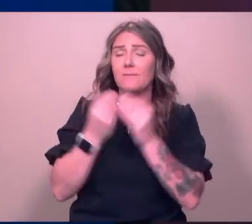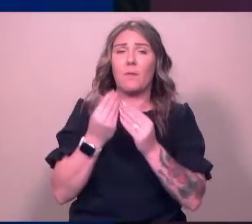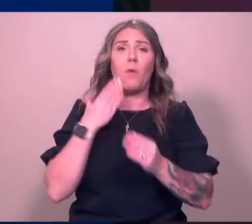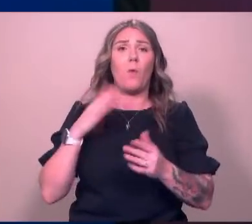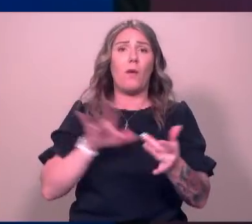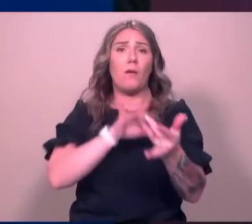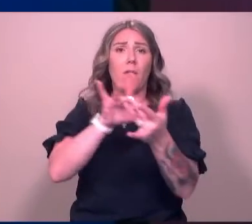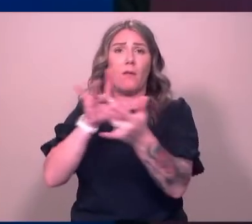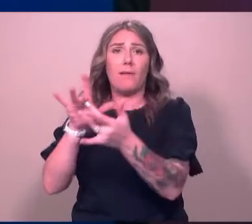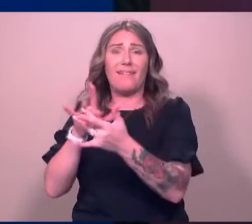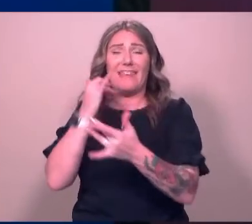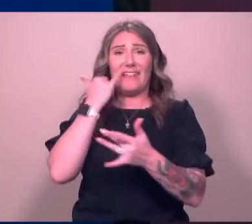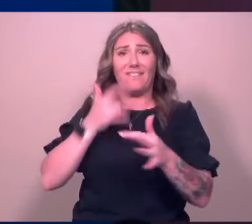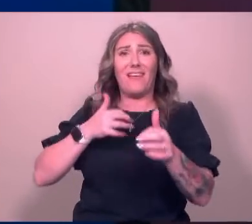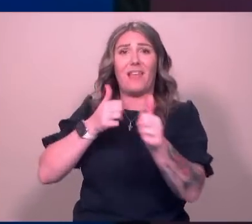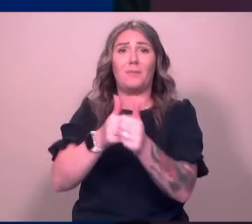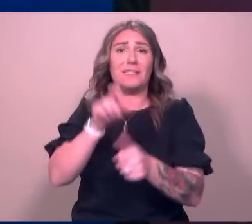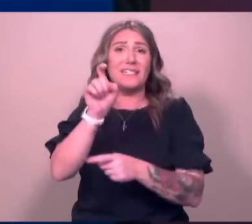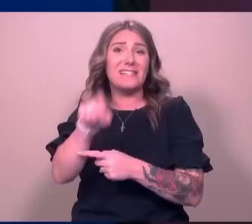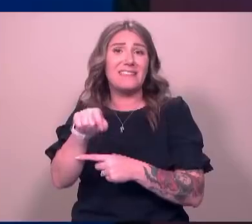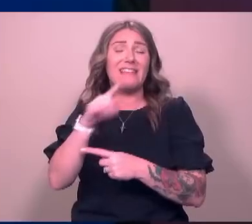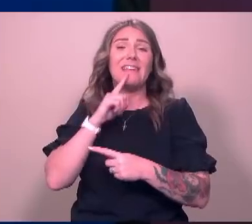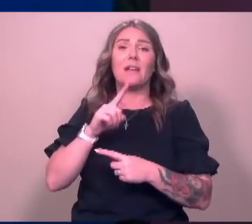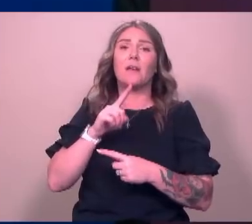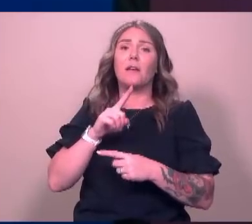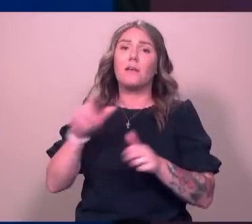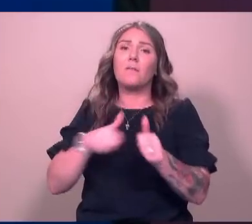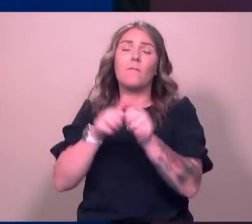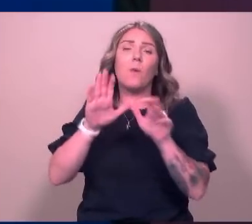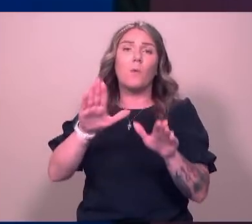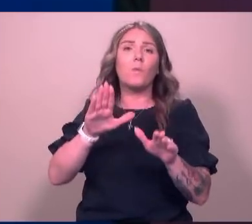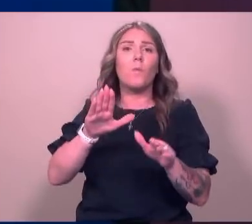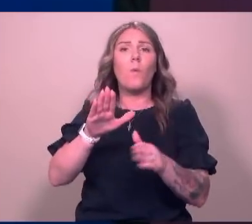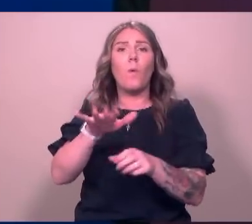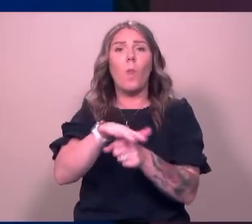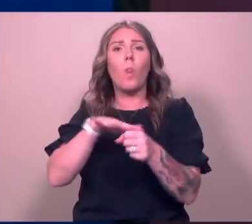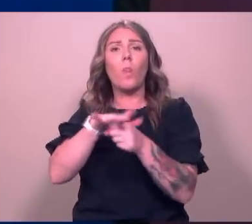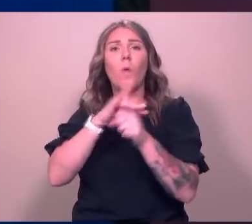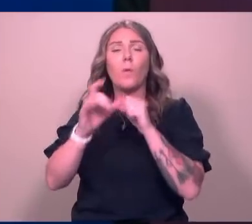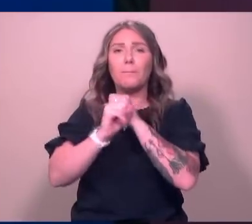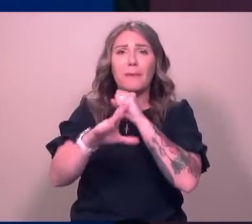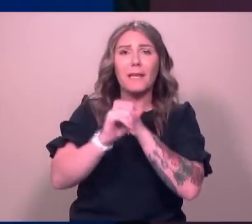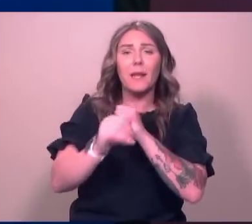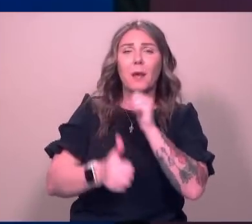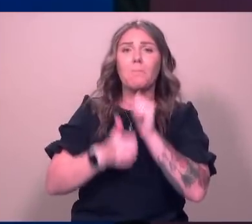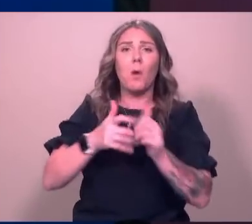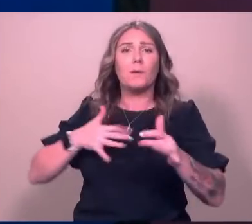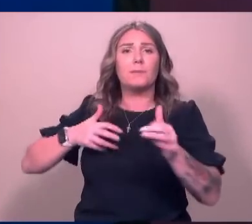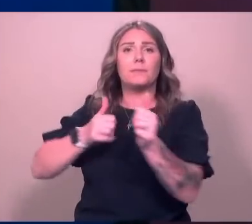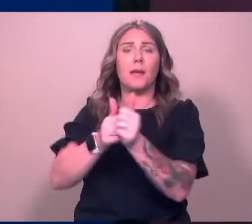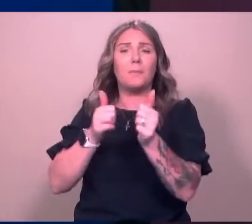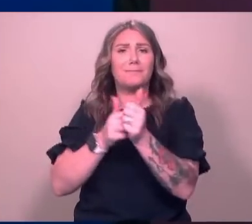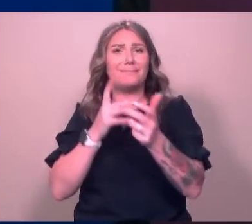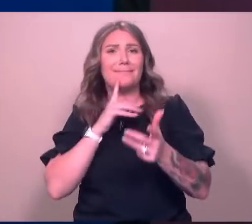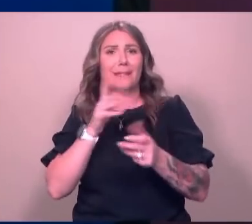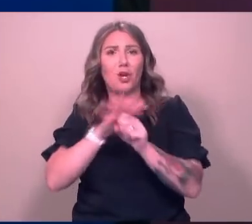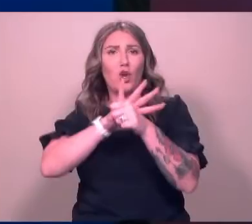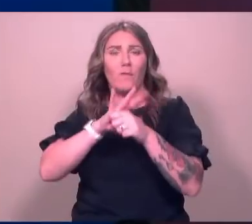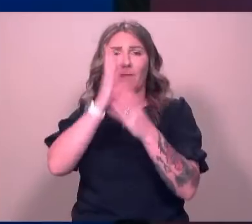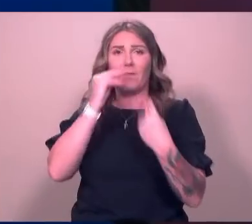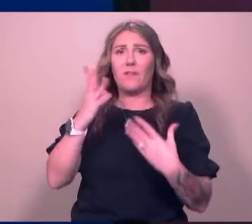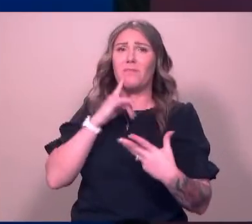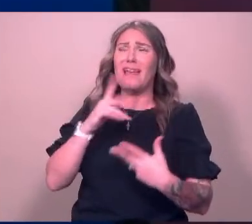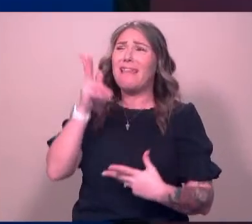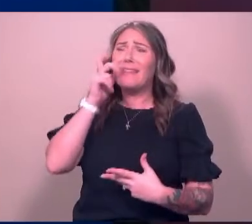again if an update is needed. In the meantime, follow your local media for the most up-to-date COVID information. Listen to your chief medical officers in the